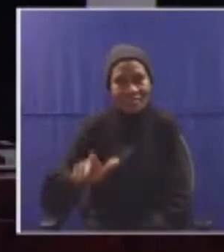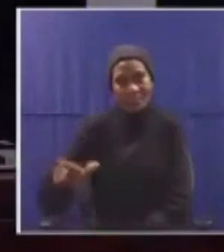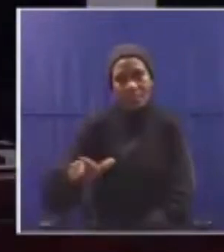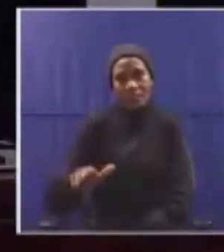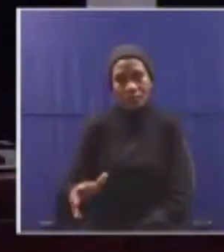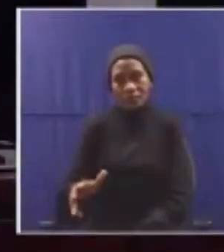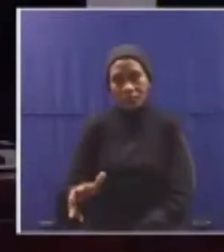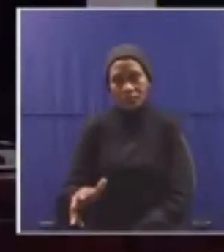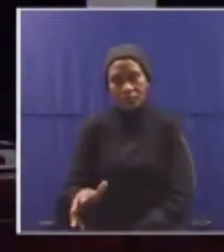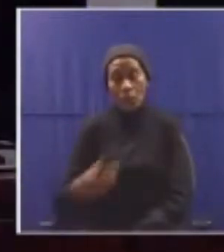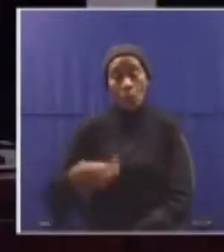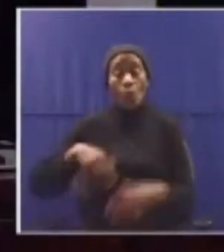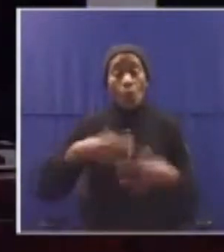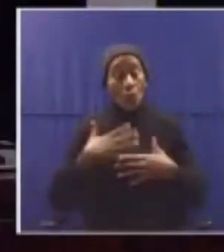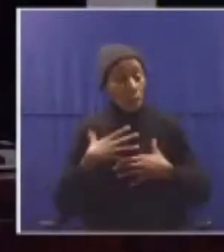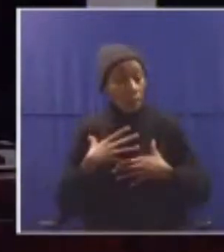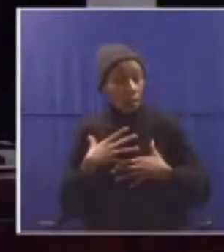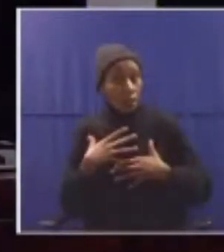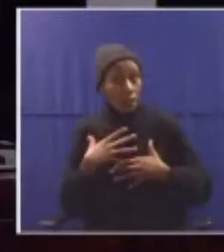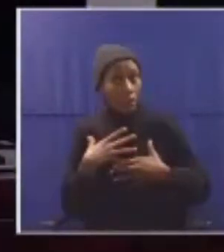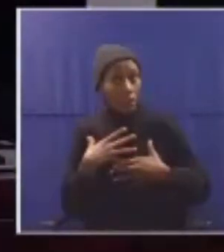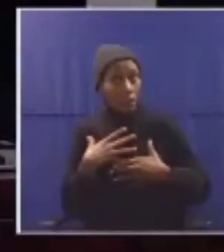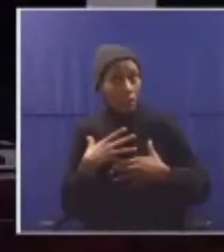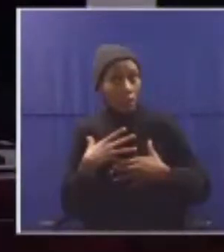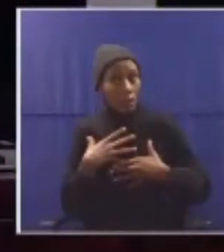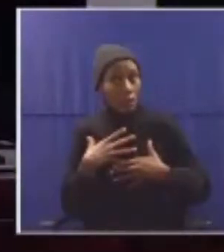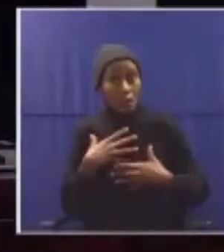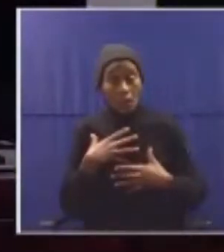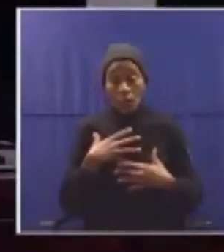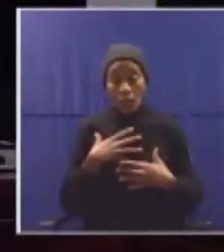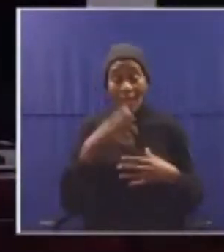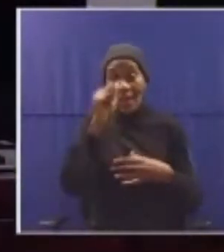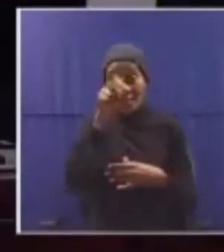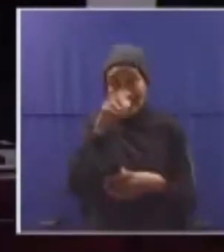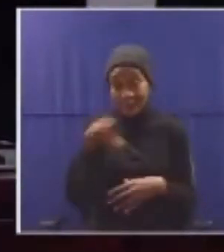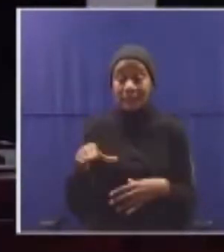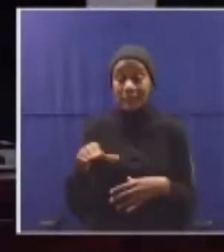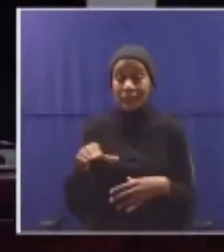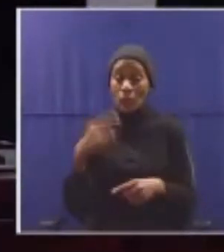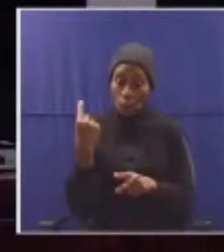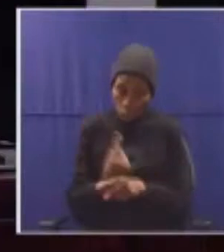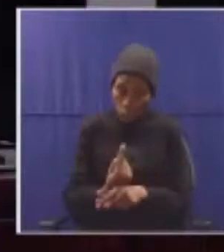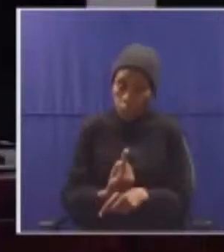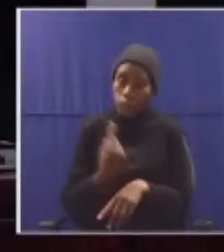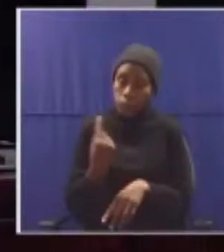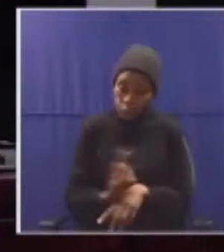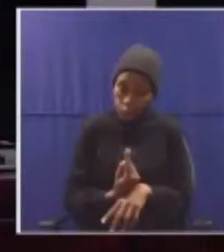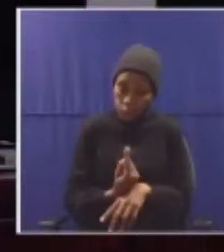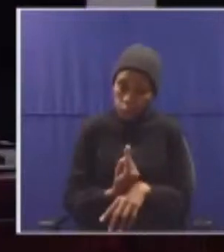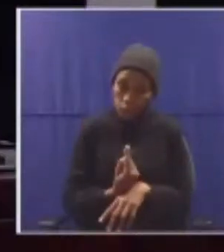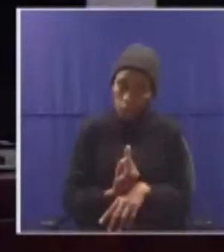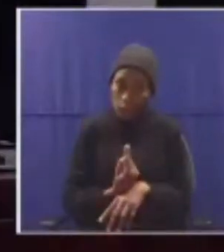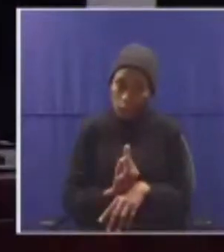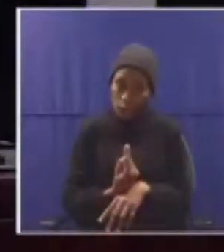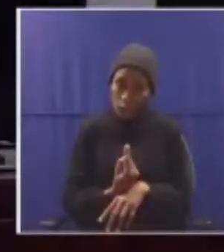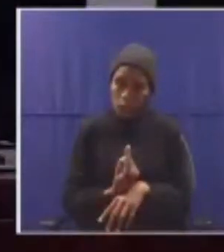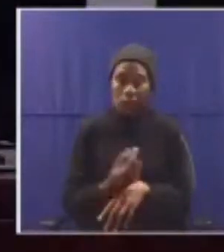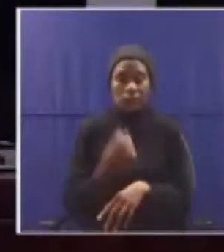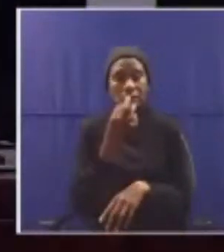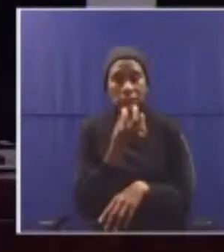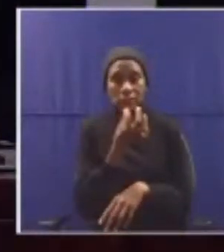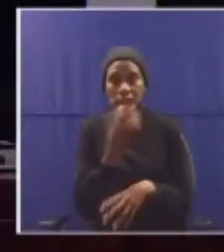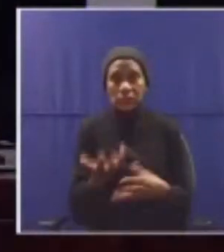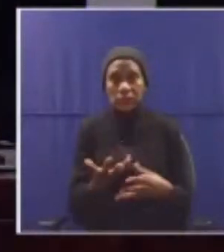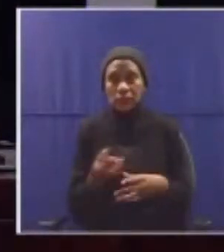And we from this side of the house have always been convinced that